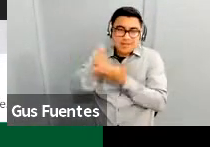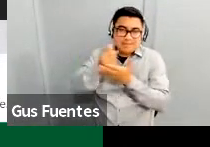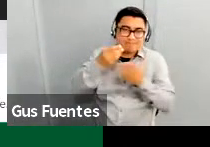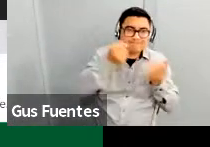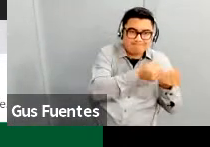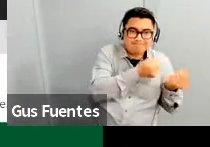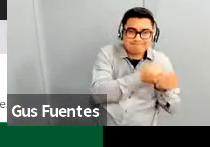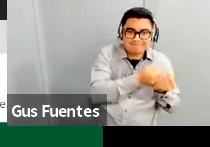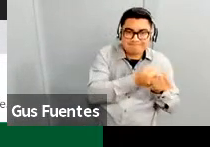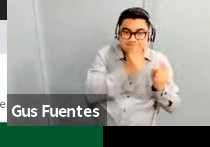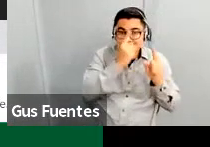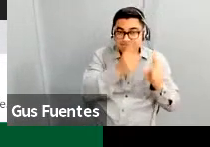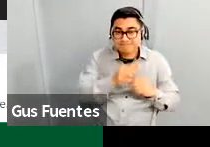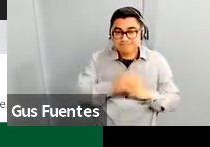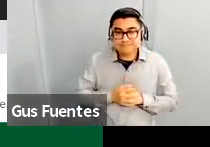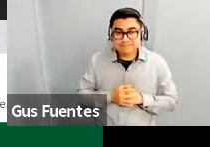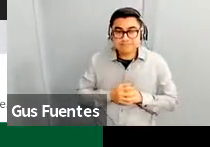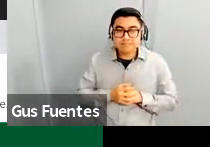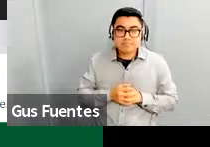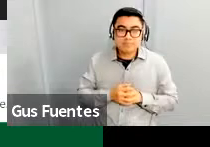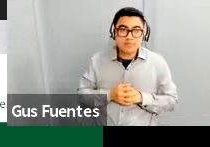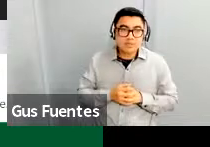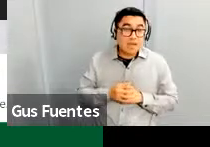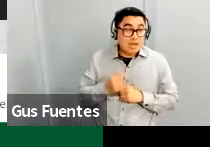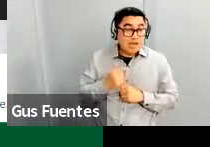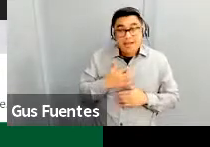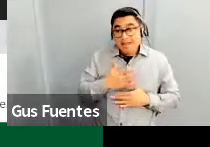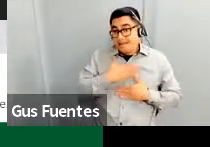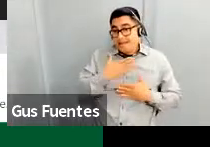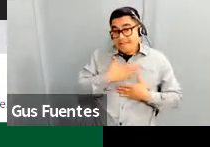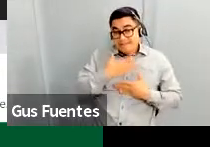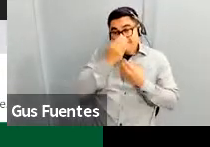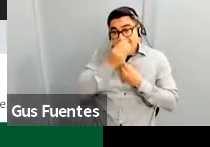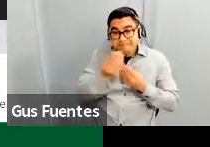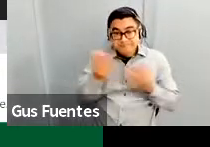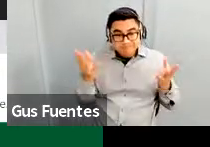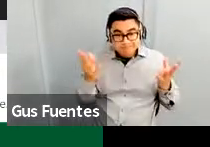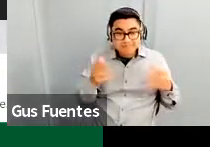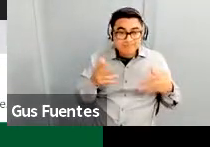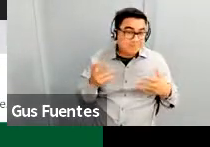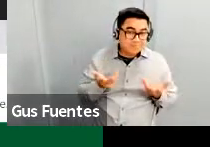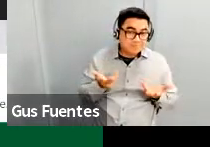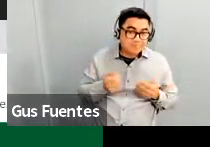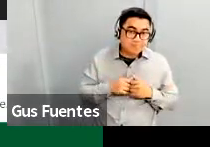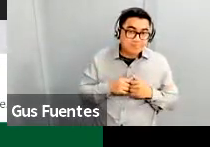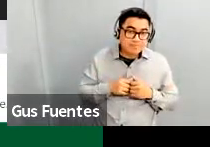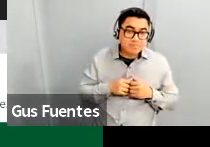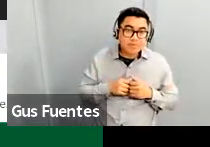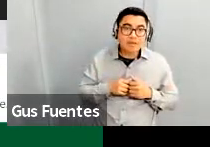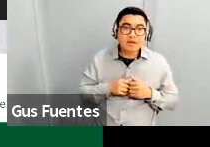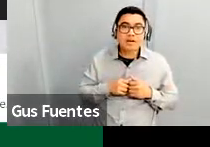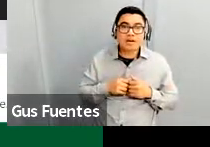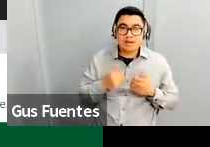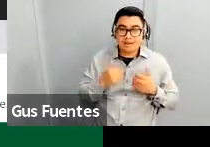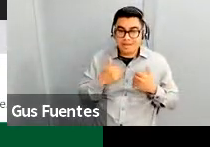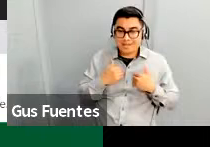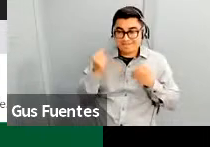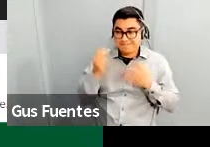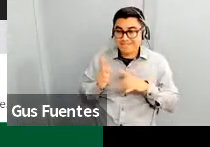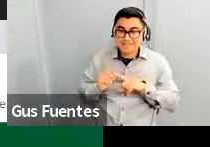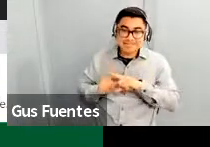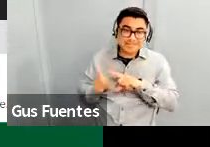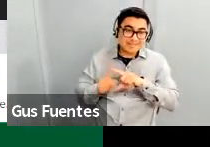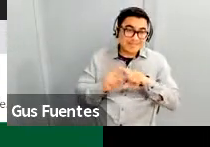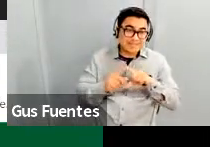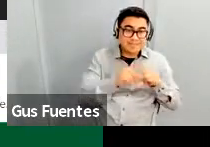So what we'd like to do, and I'm so happy to report, we've got all sorts of students